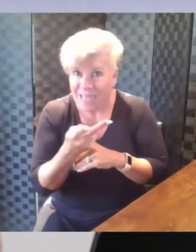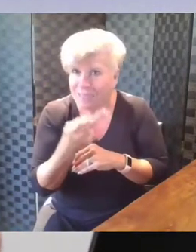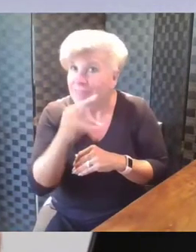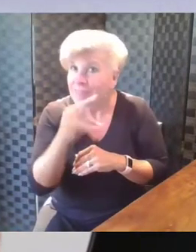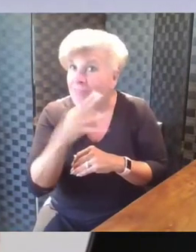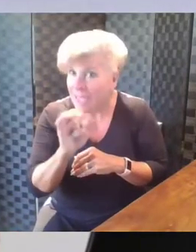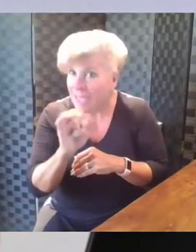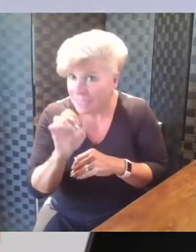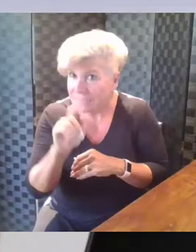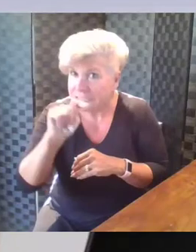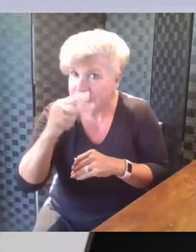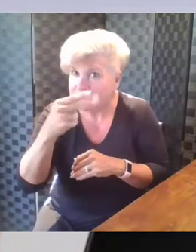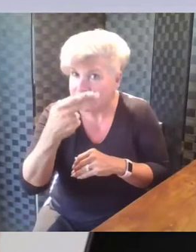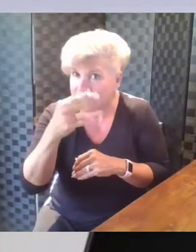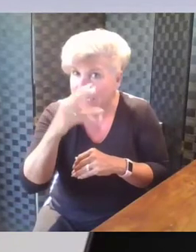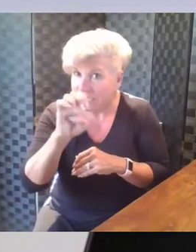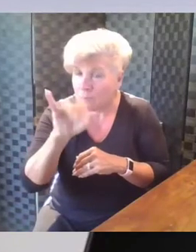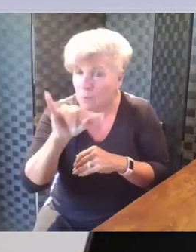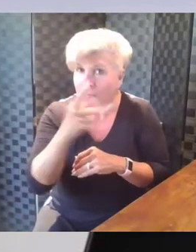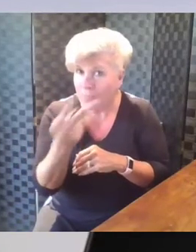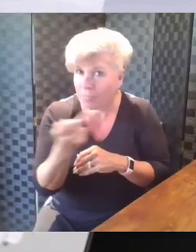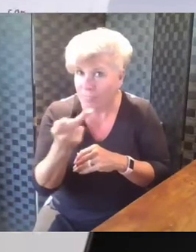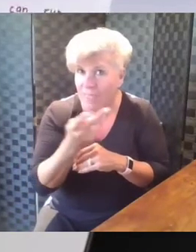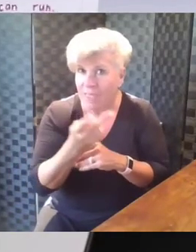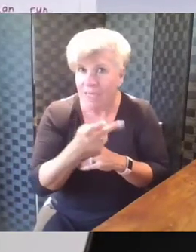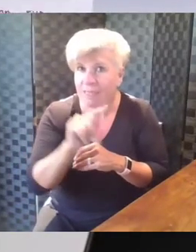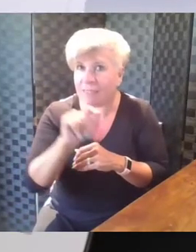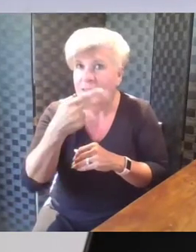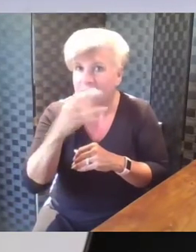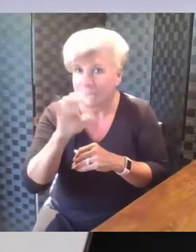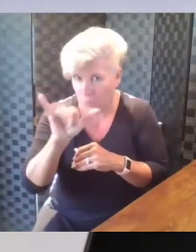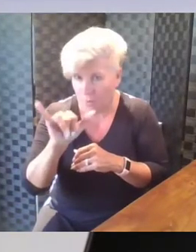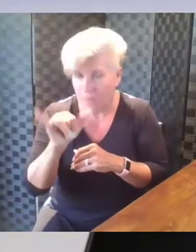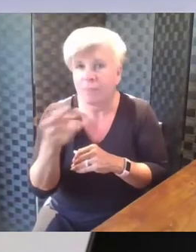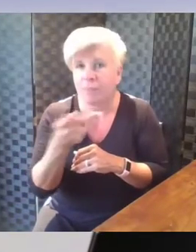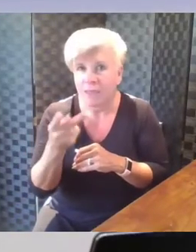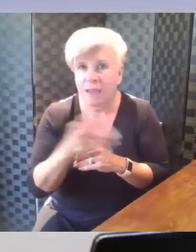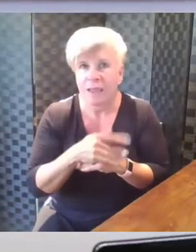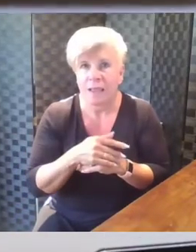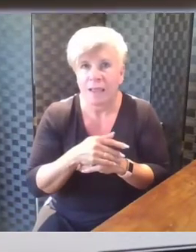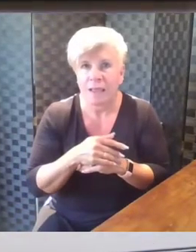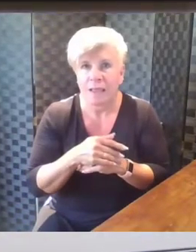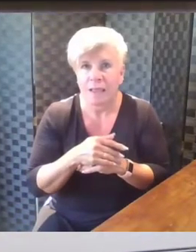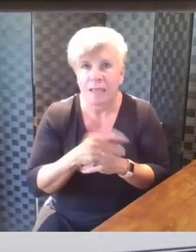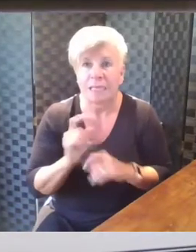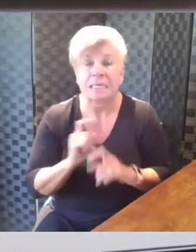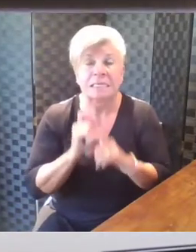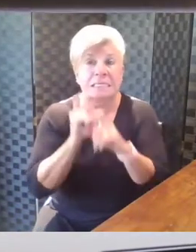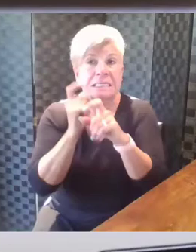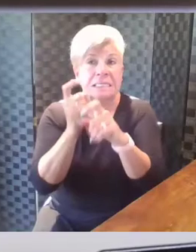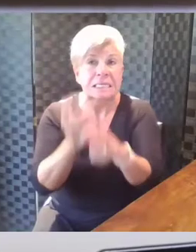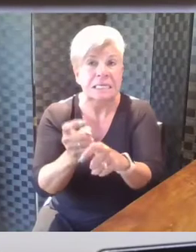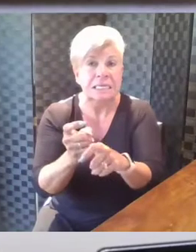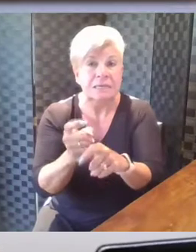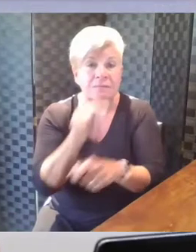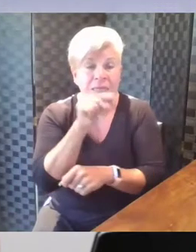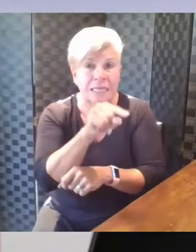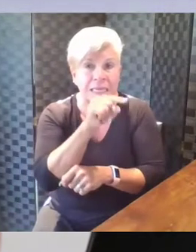word they? T-H-E-Y. They give